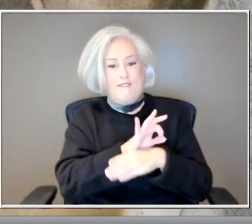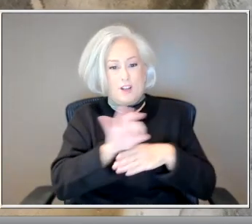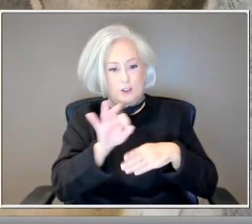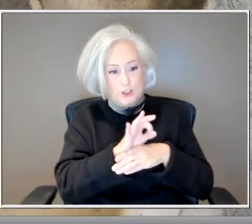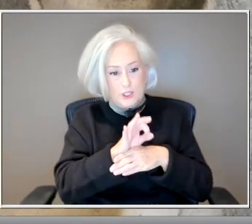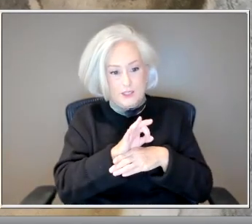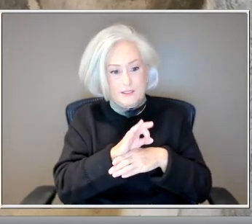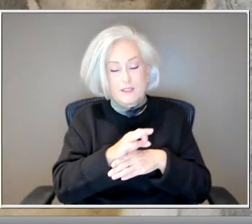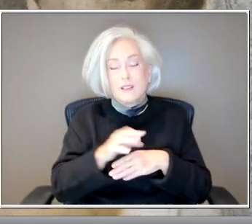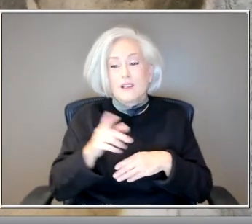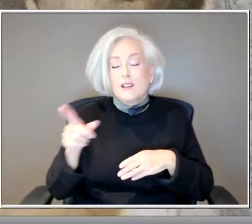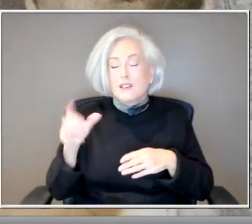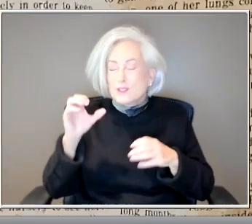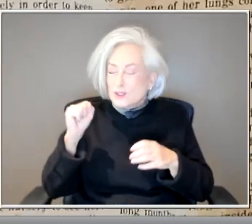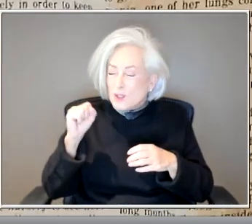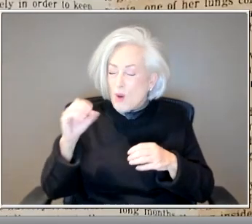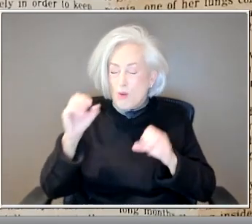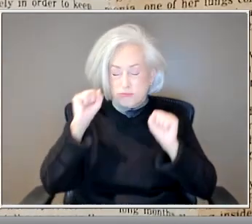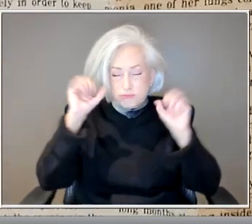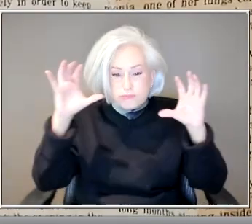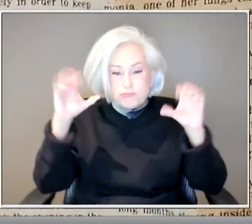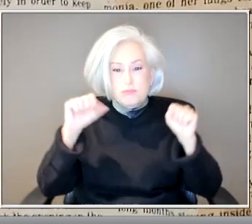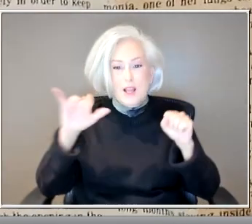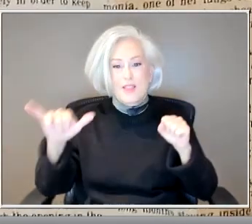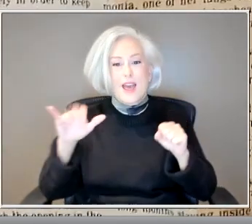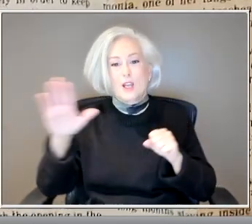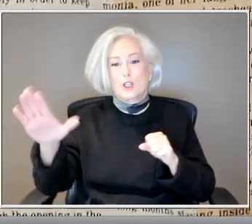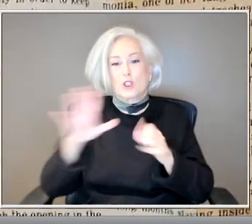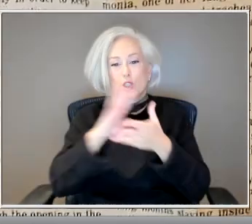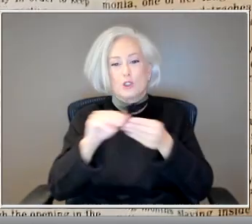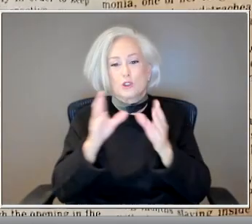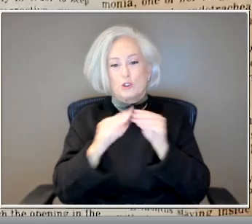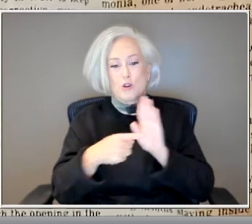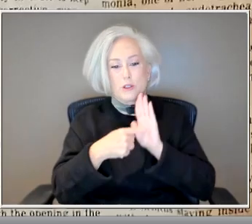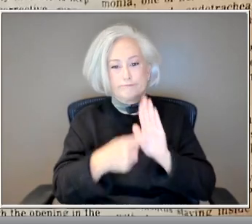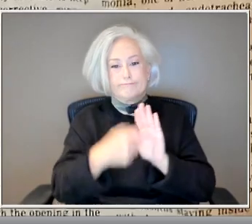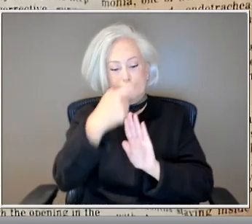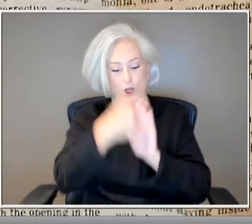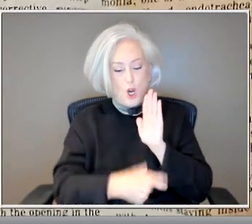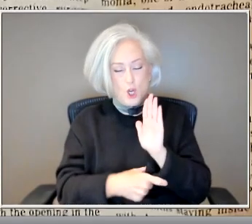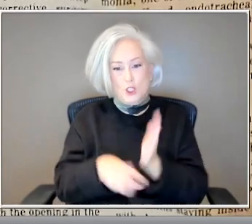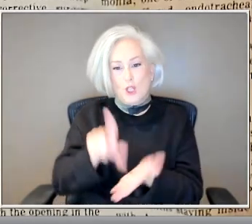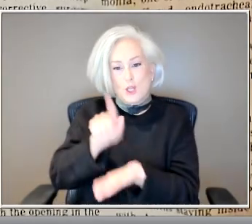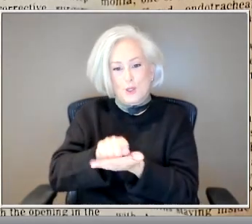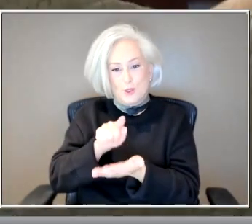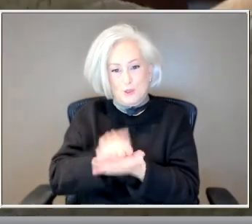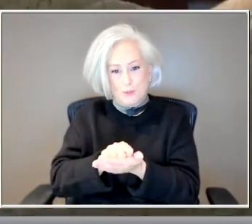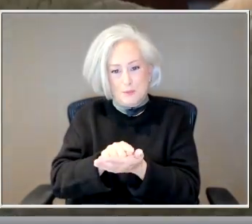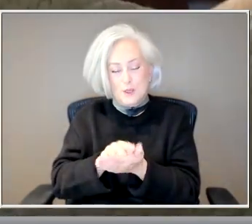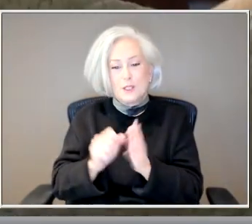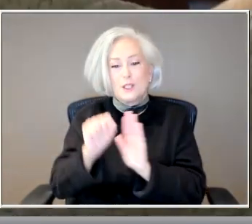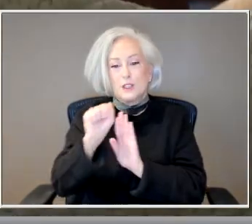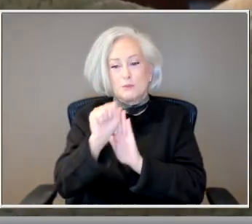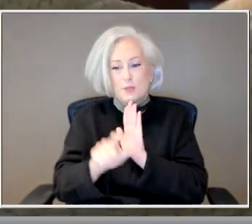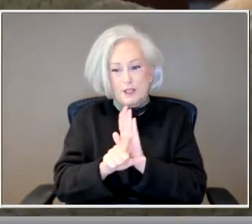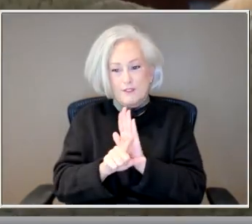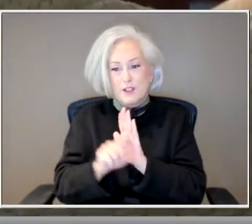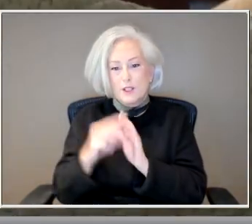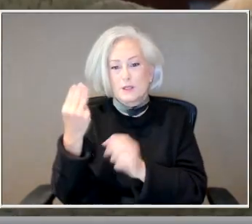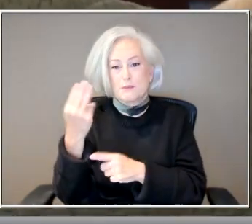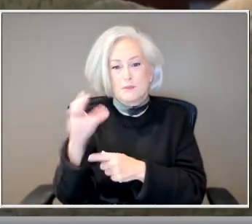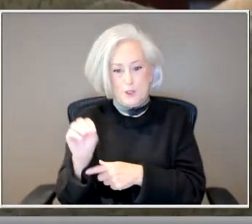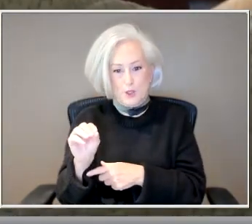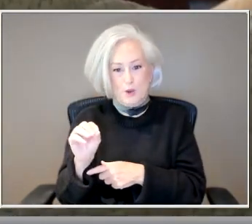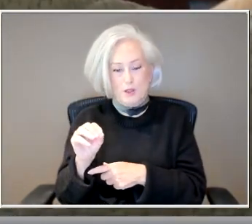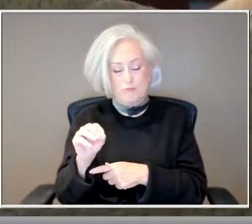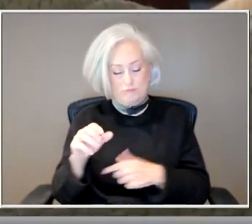featured in their hometown newspaper in Springfield, Missouri. I was diagnosed with transposition of the great arteries. This was all totally